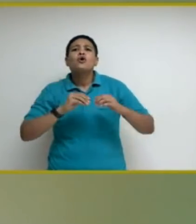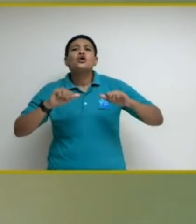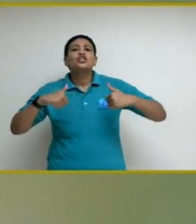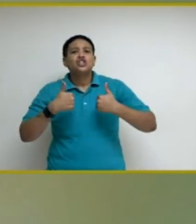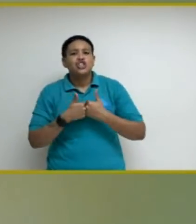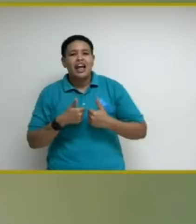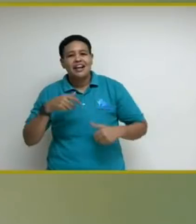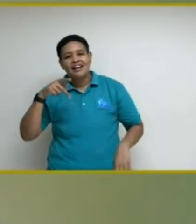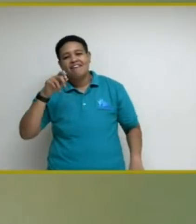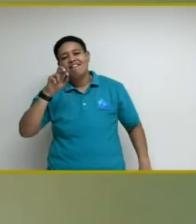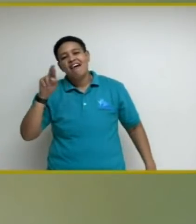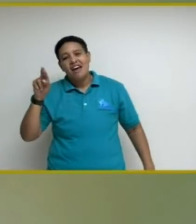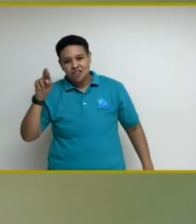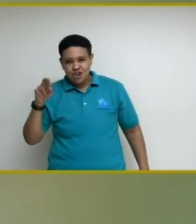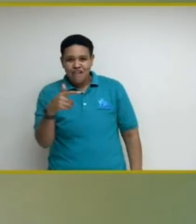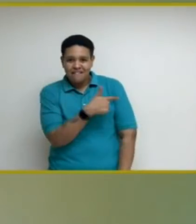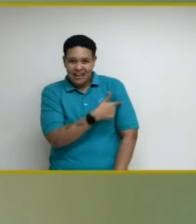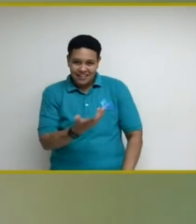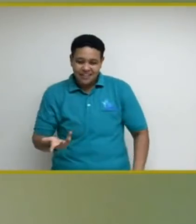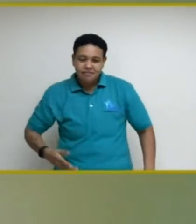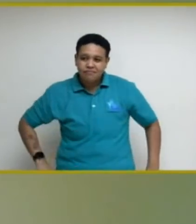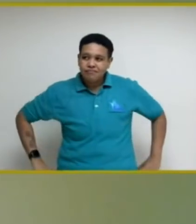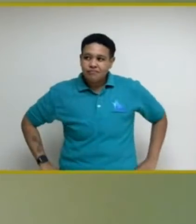these side effects.